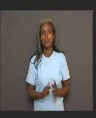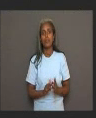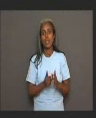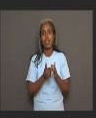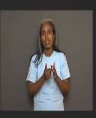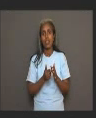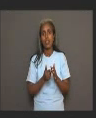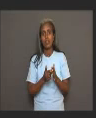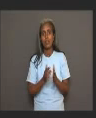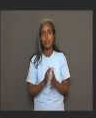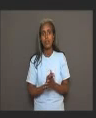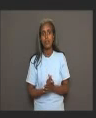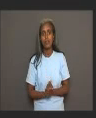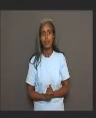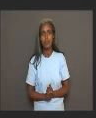Begin.